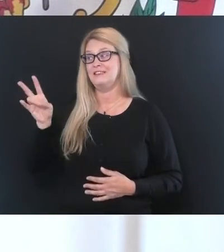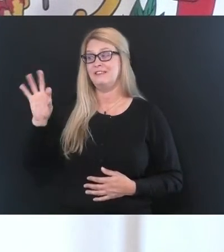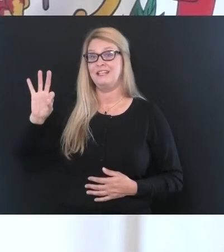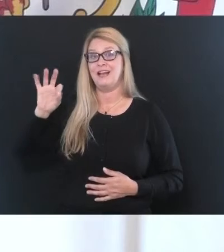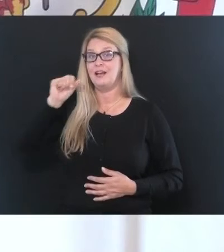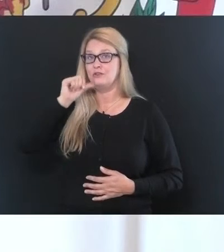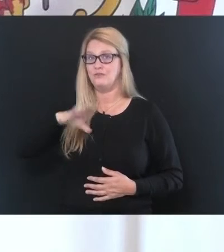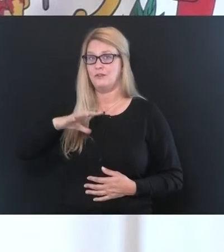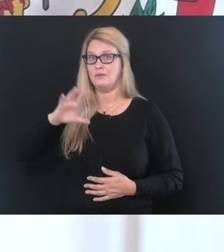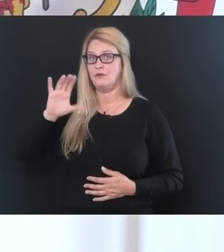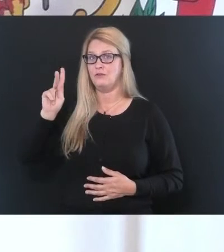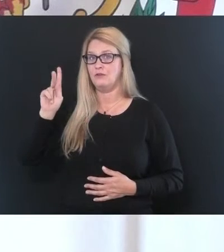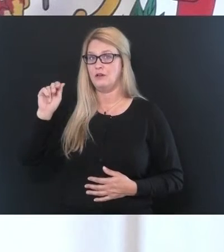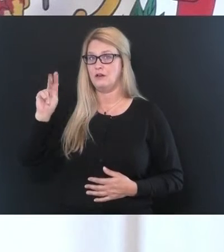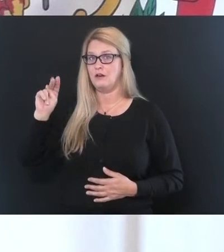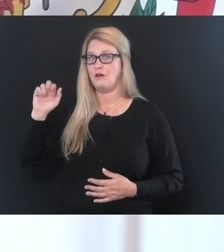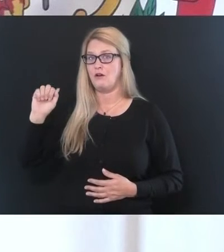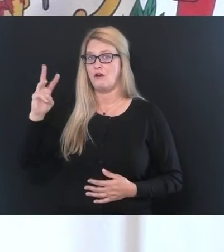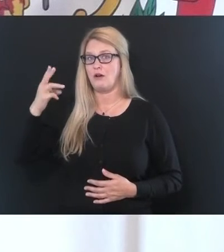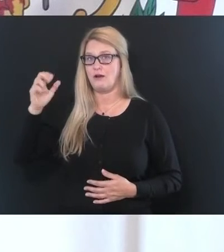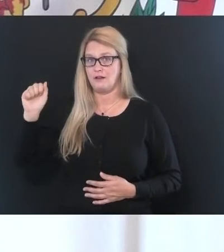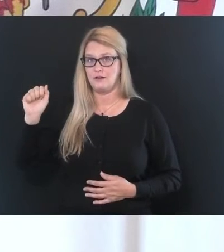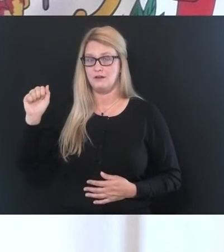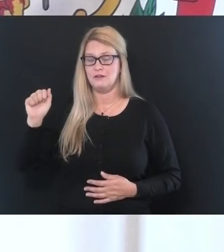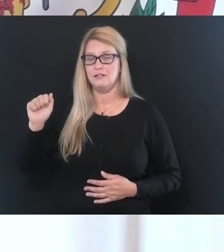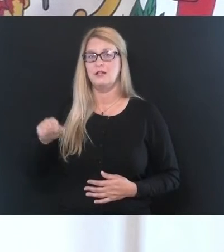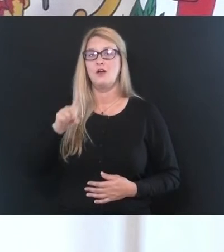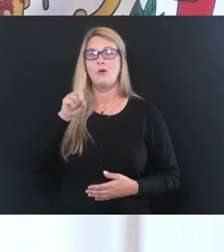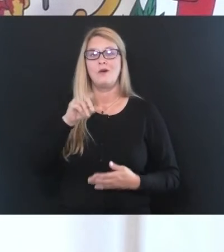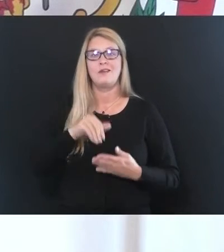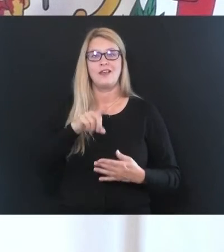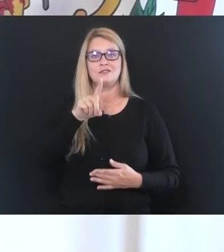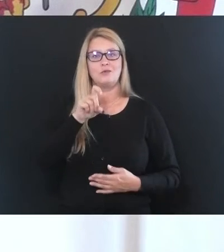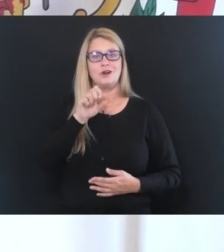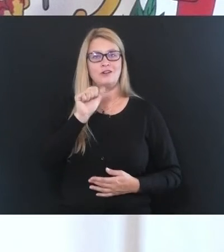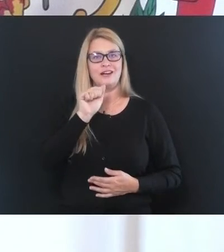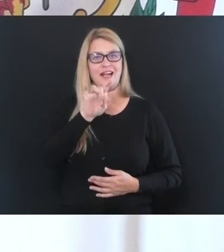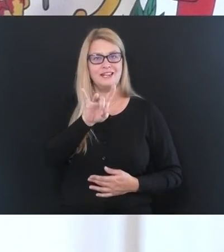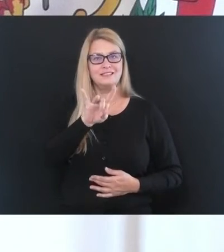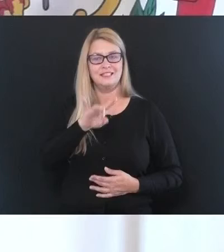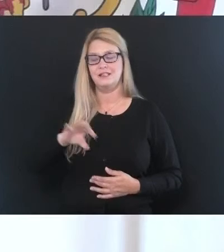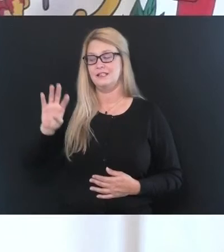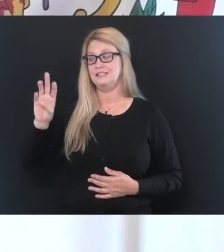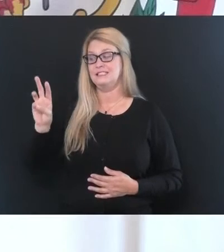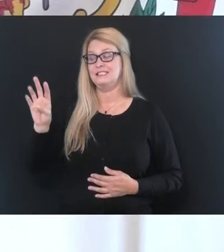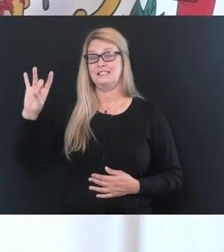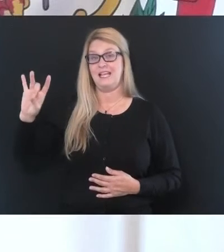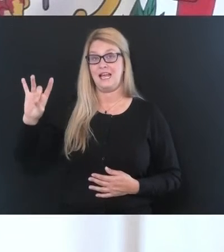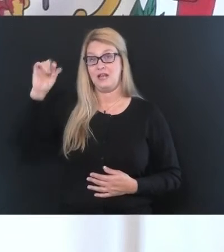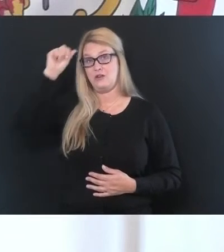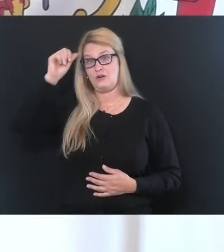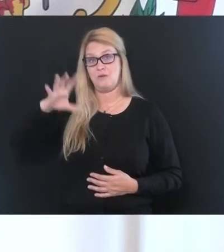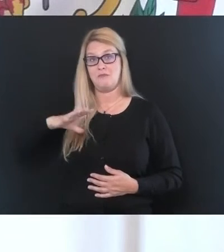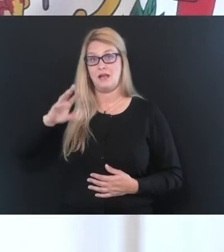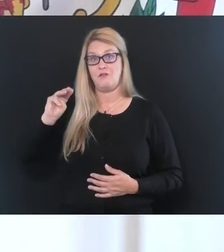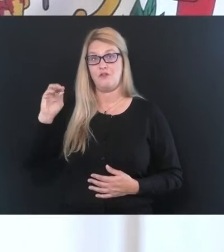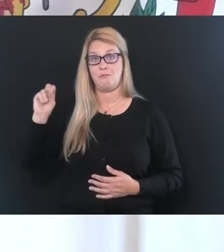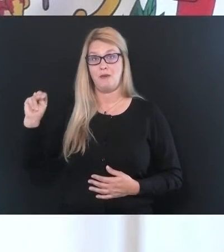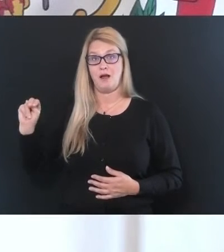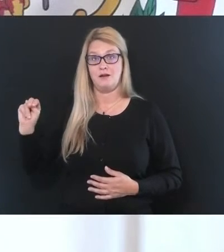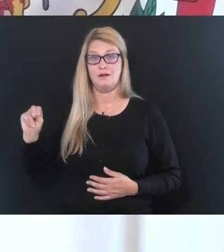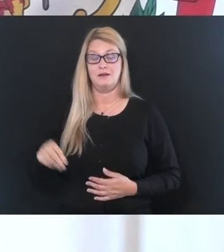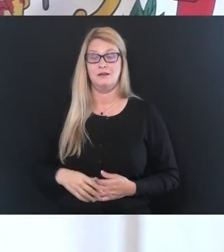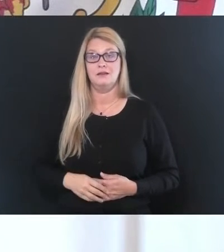79-year-old female from Kanawha County. Our 1,118th death, a 68-year-old male from Monongahela